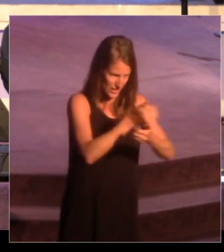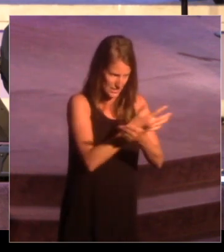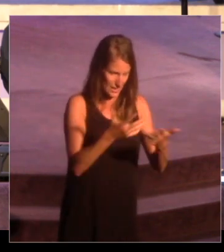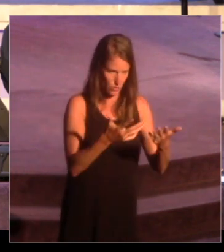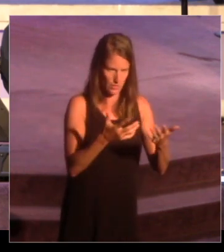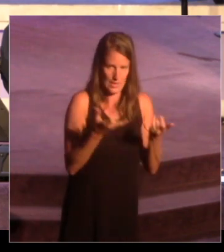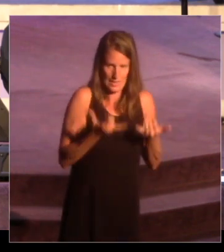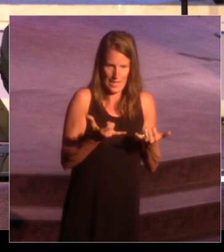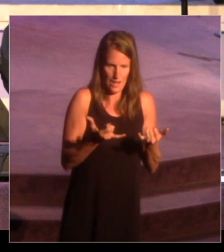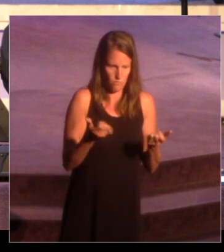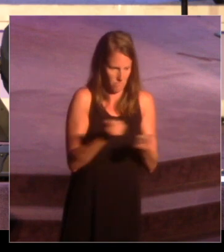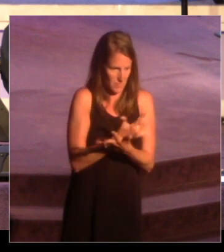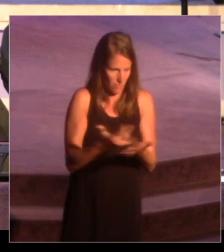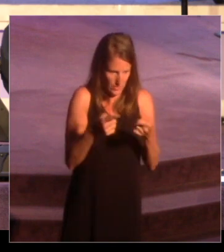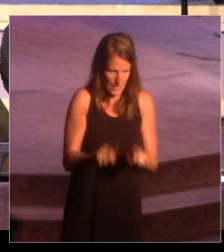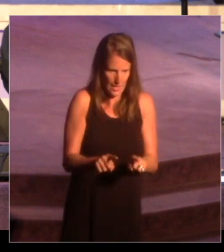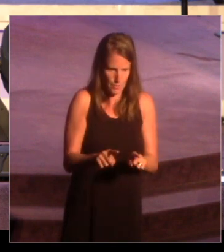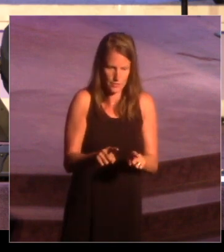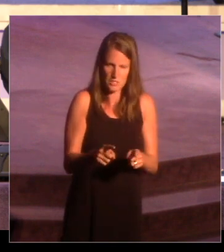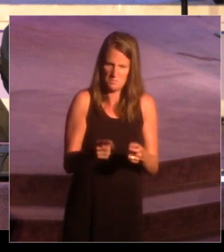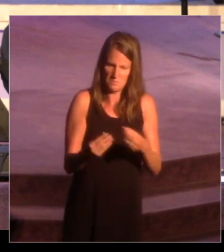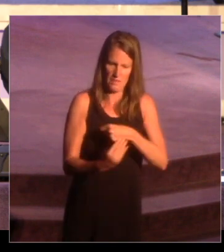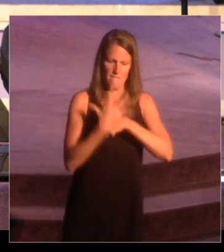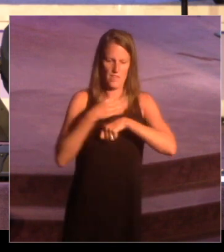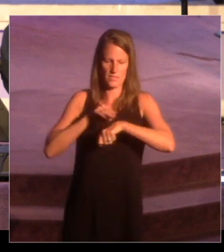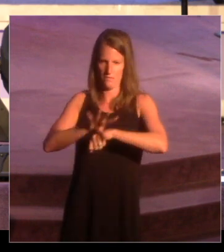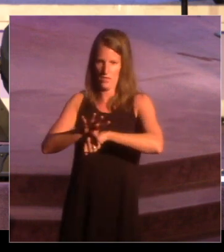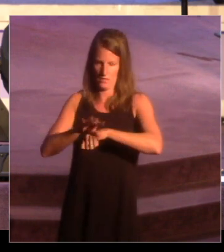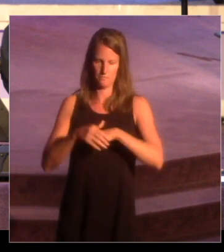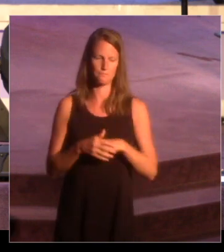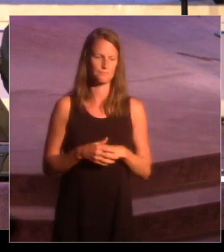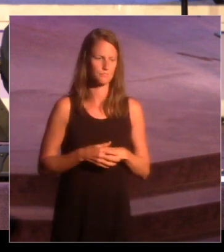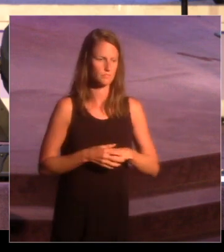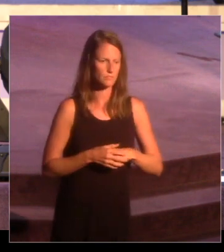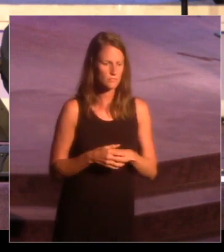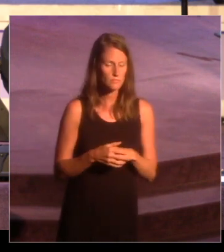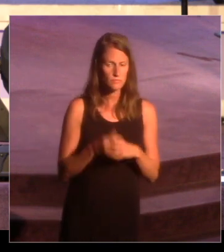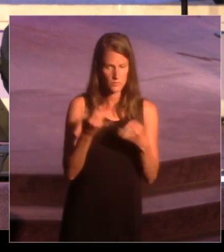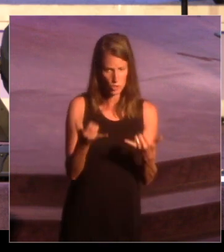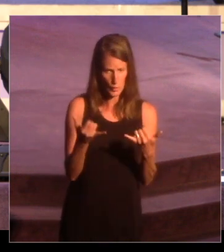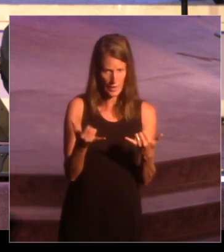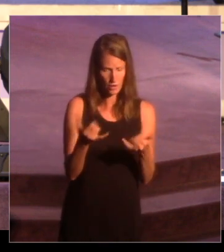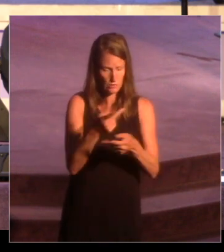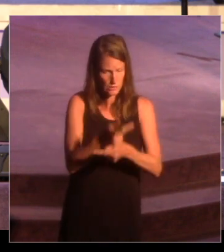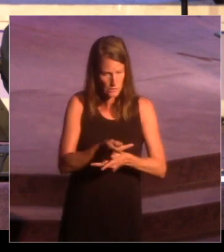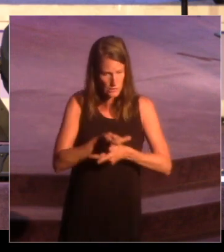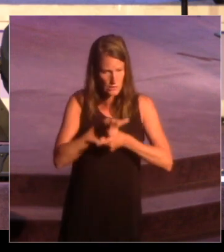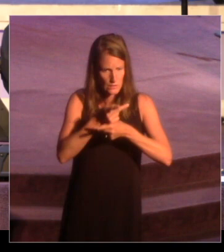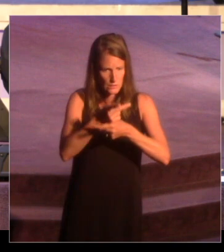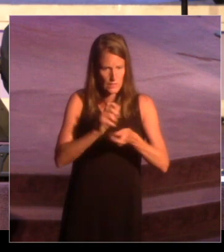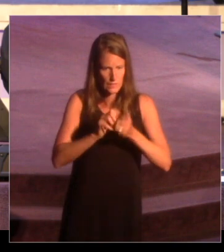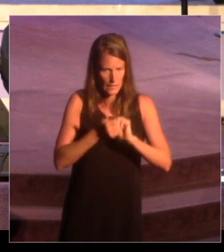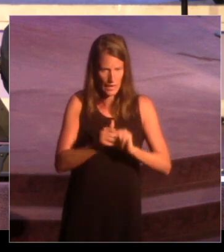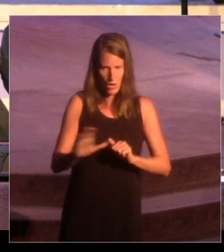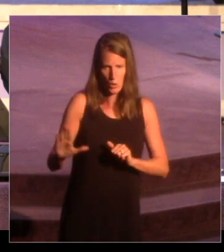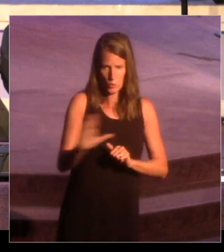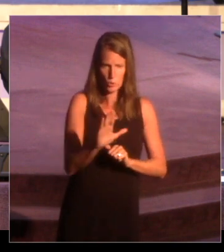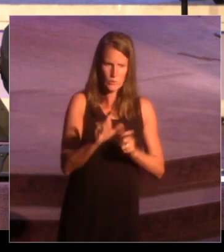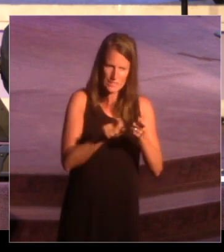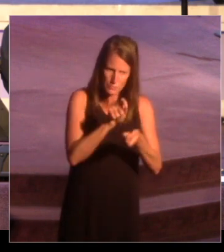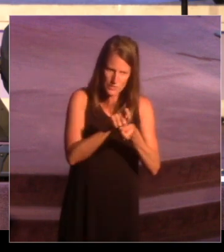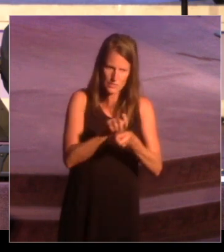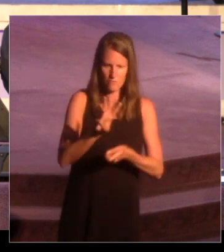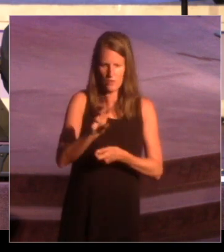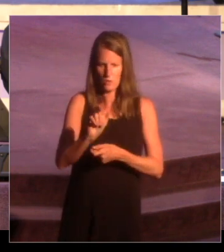can now look at what Paul has to say. So he begins and he says, so then look carefully at how we walk. Look